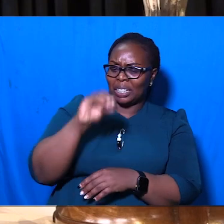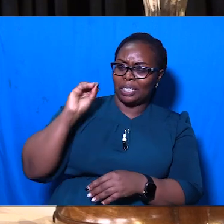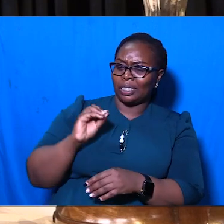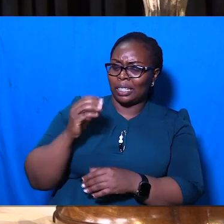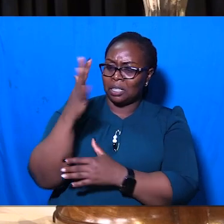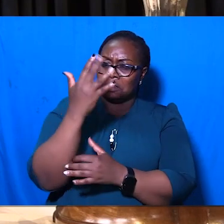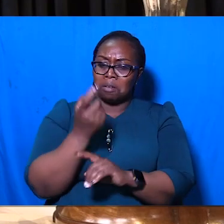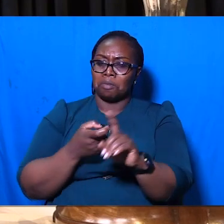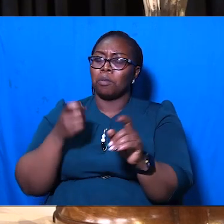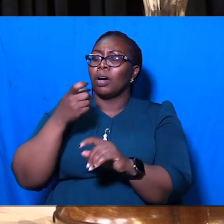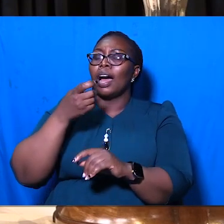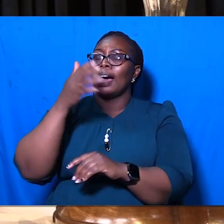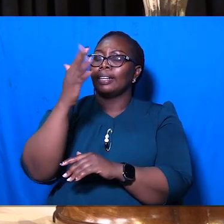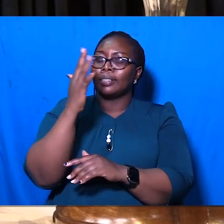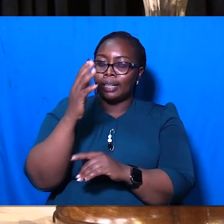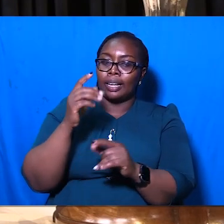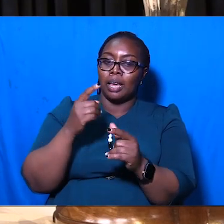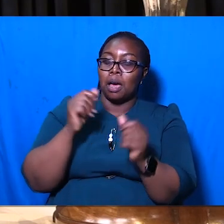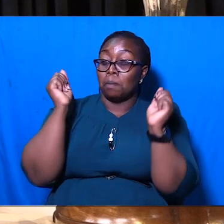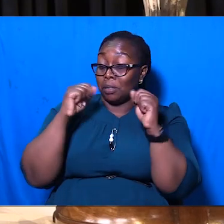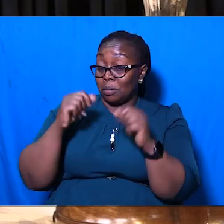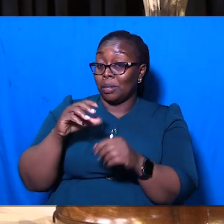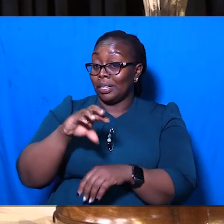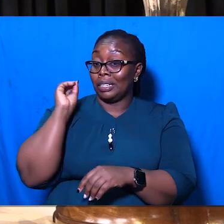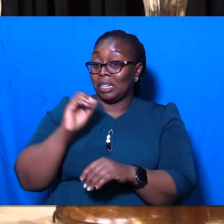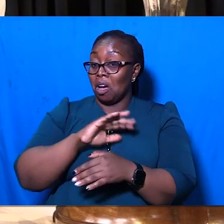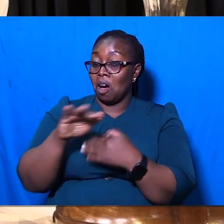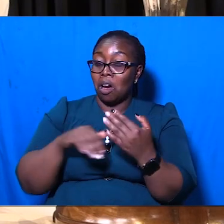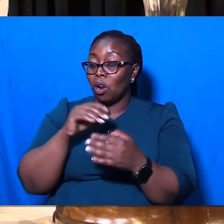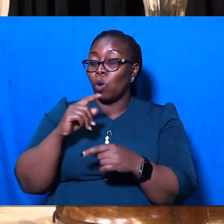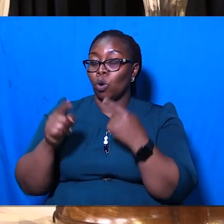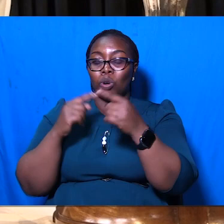do not continue in the faith. That is what Paul is telling them.